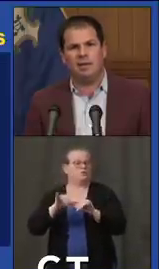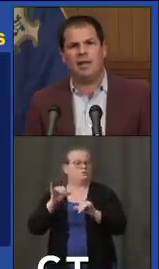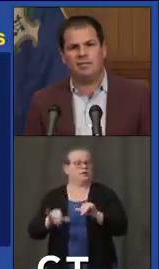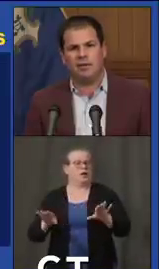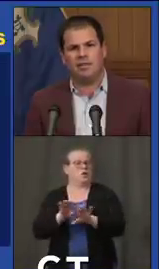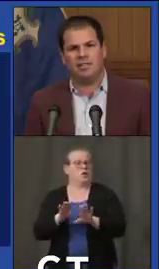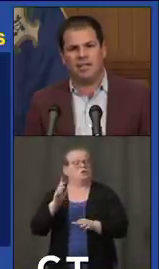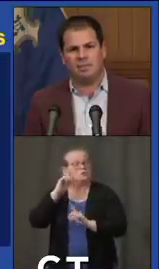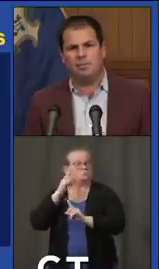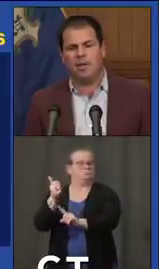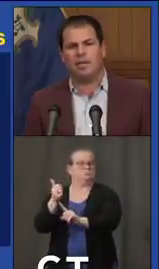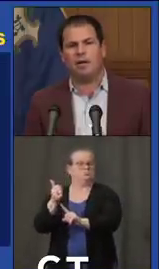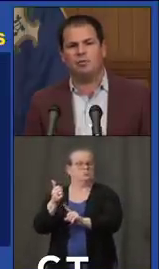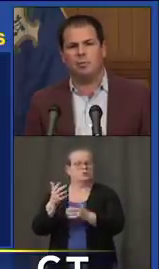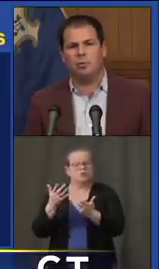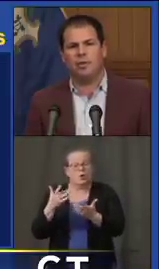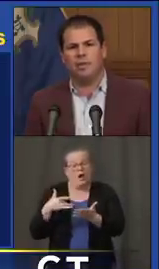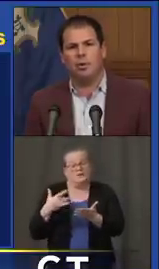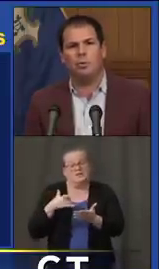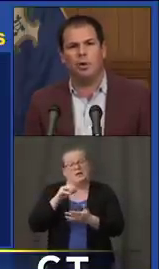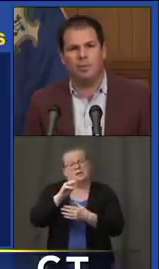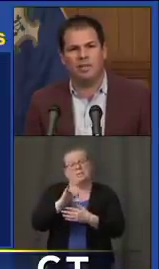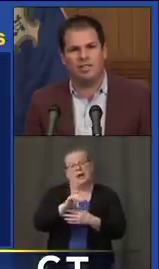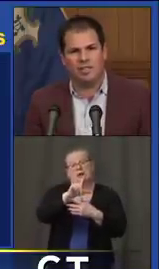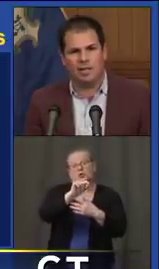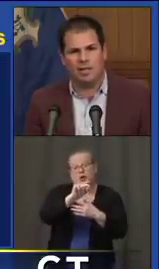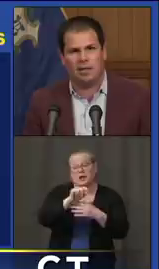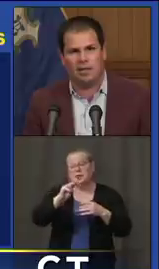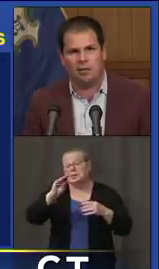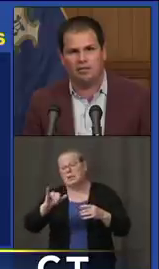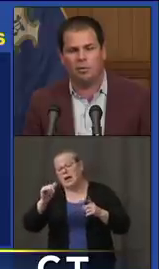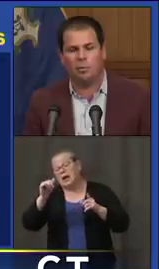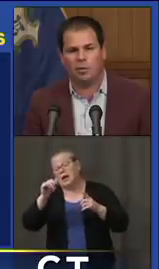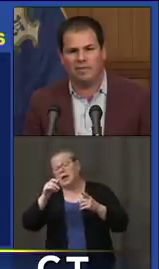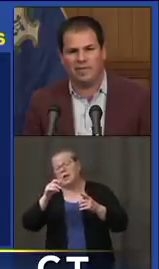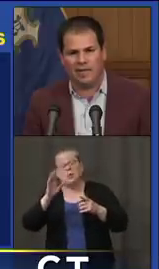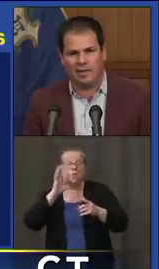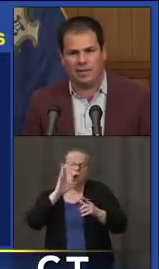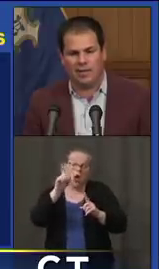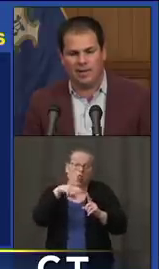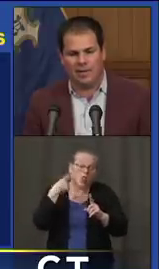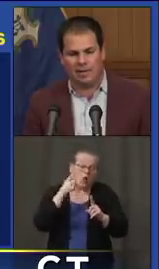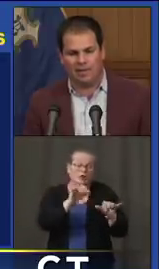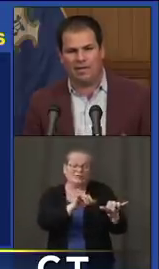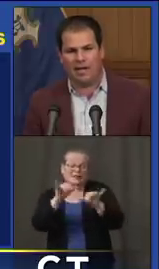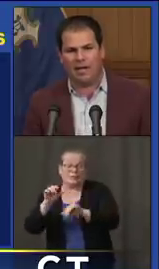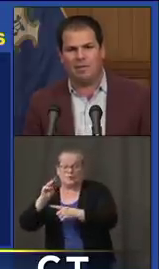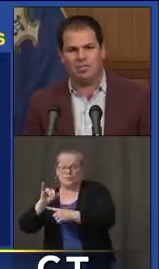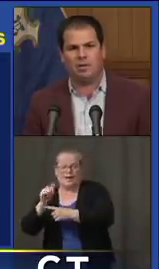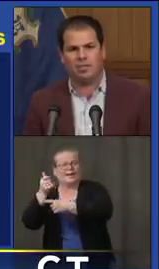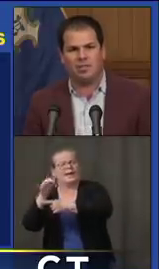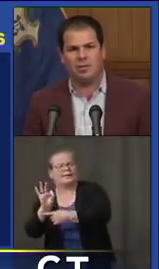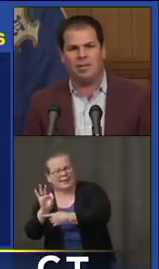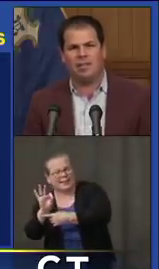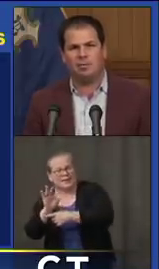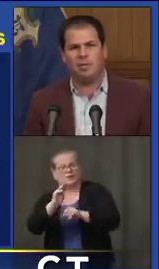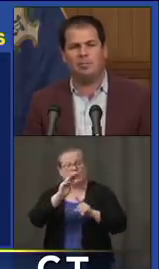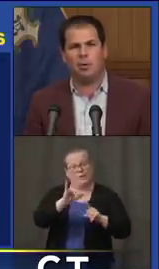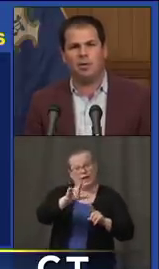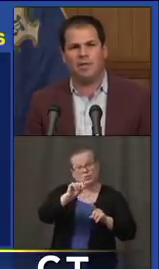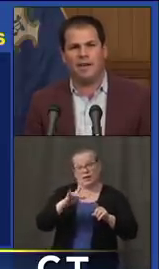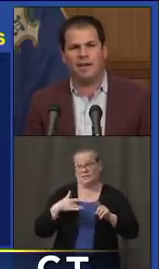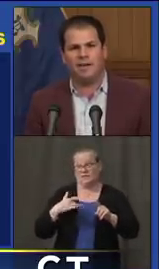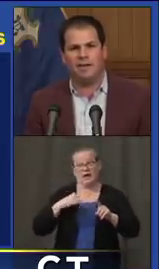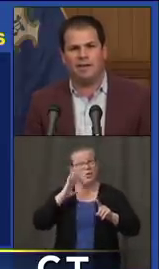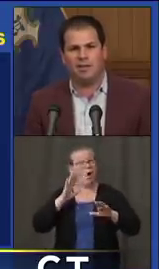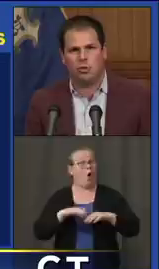19th in a lot of areas, as people get comfortable with reopening the state and look for more of the data and the economy starts. So it's really